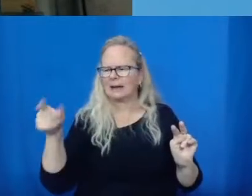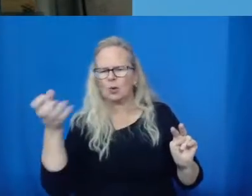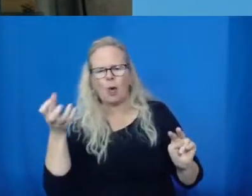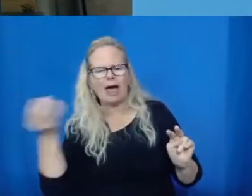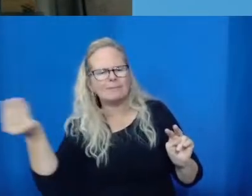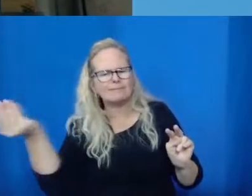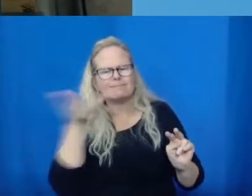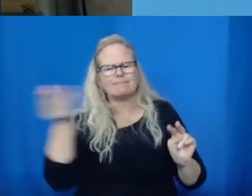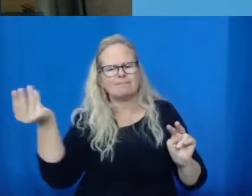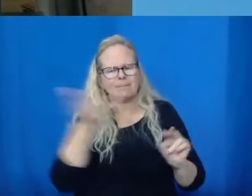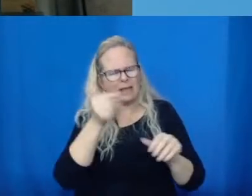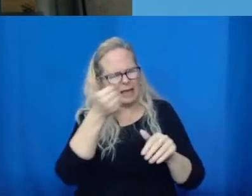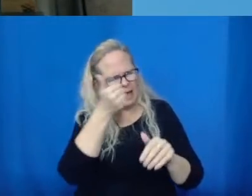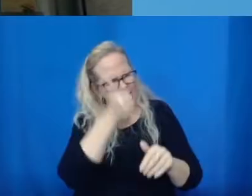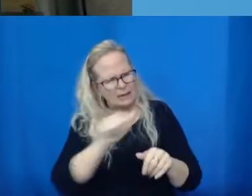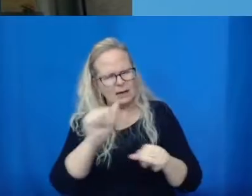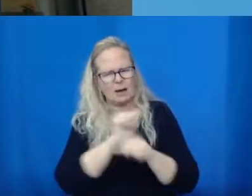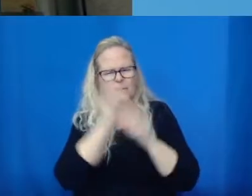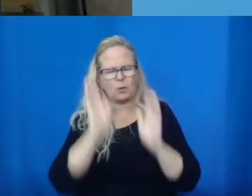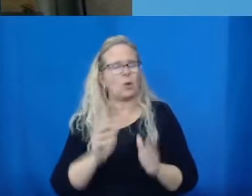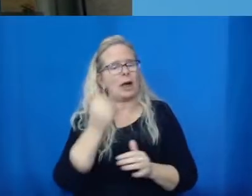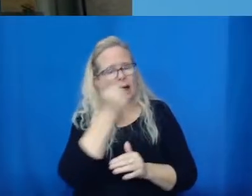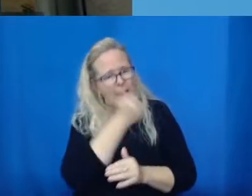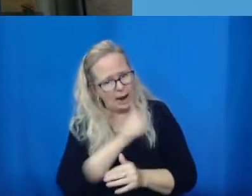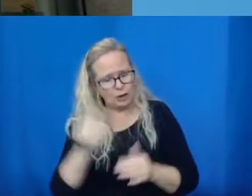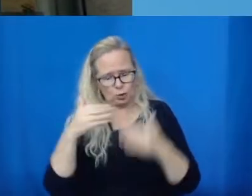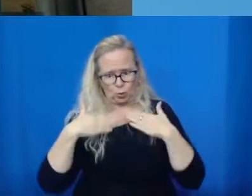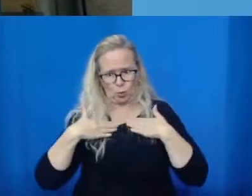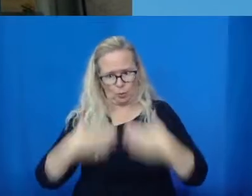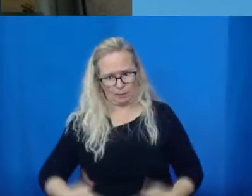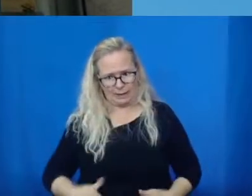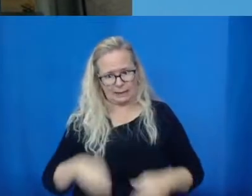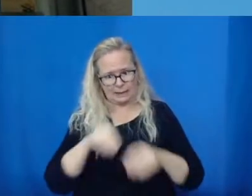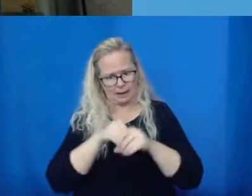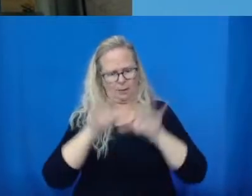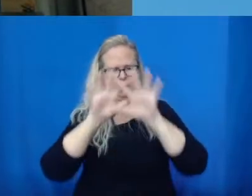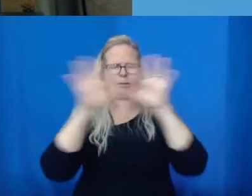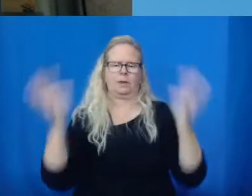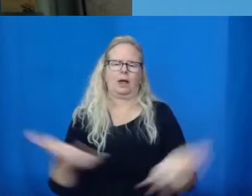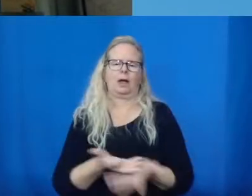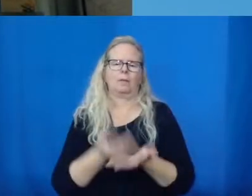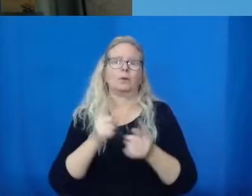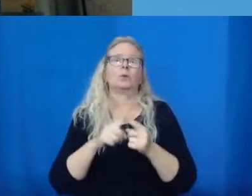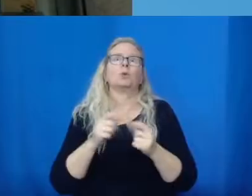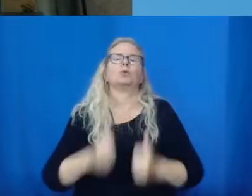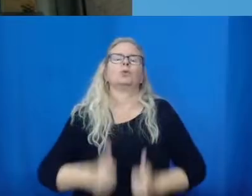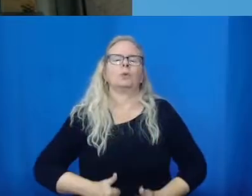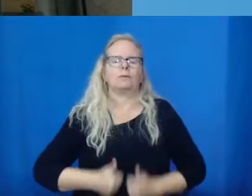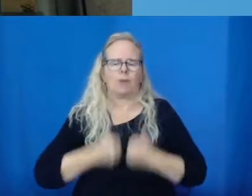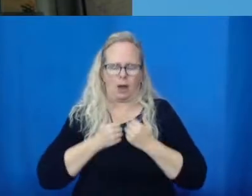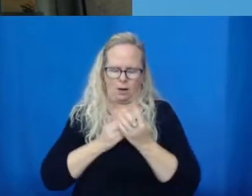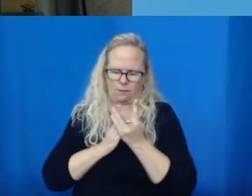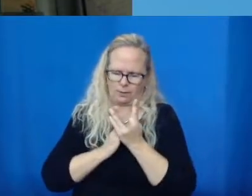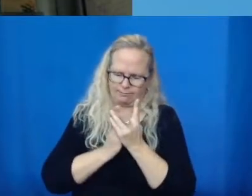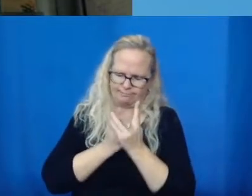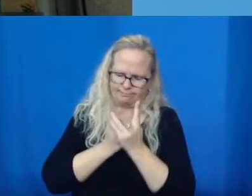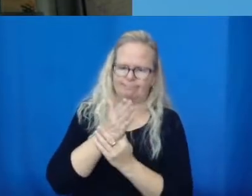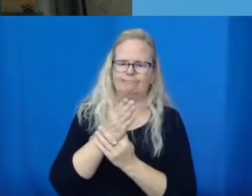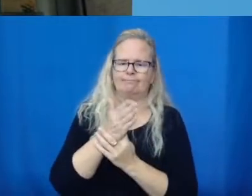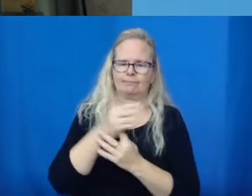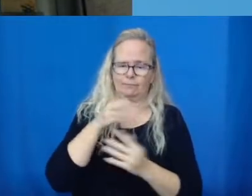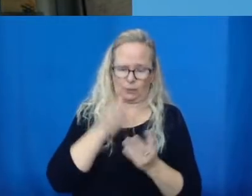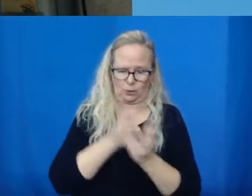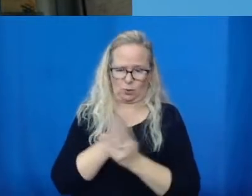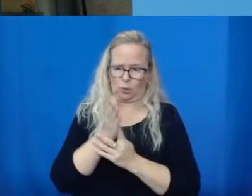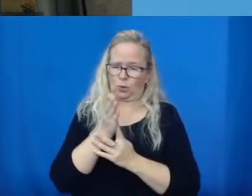survive through this wave. Until next time, remember, COVID is airborne. Wear the best available mask you